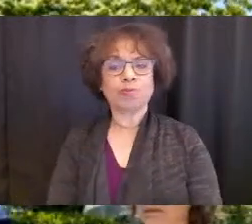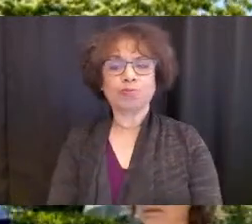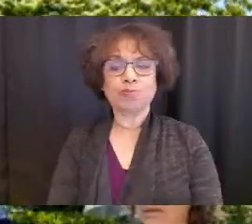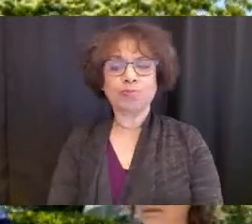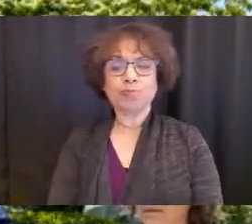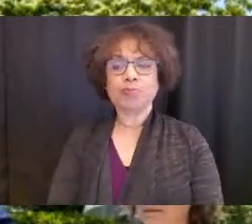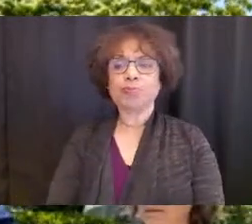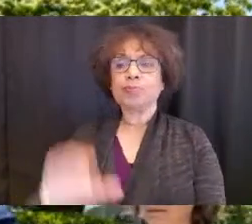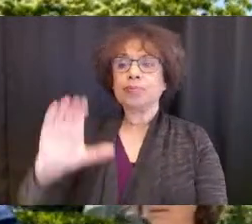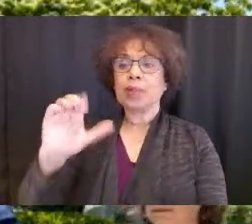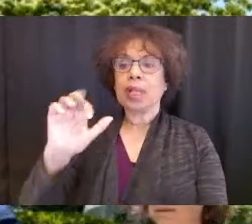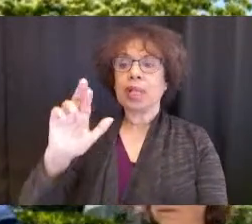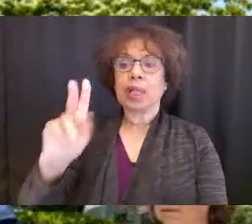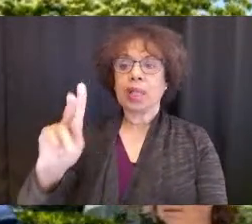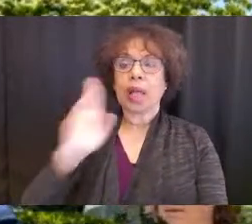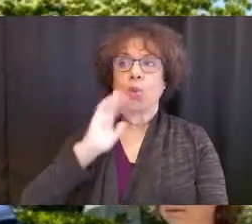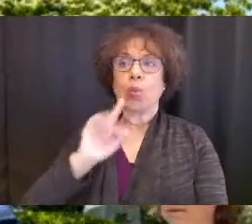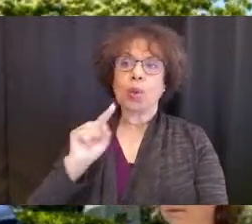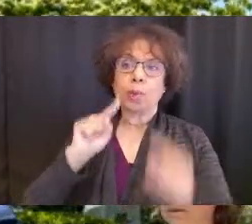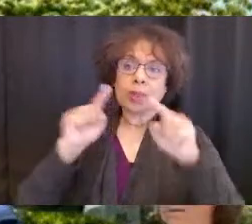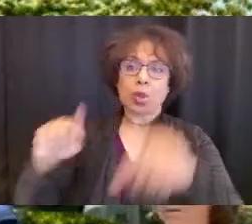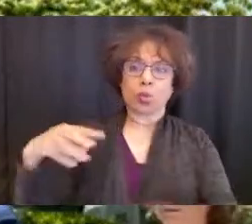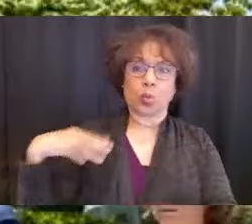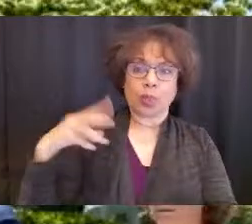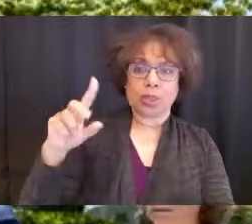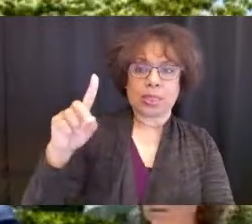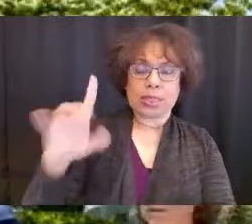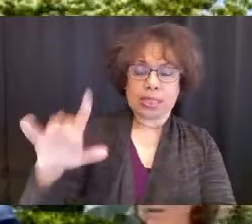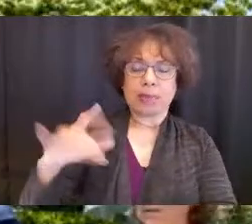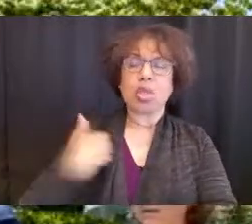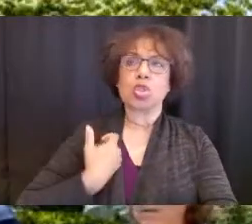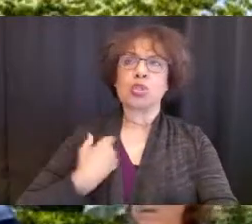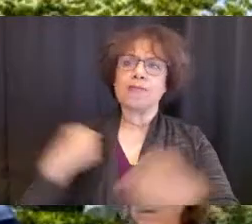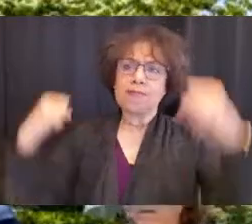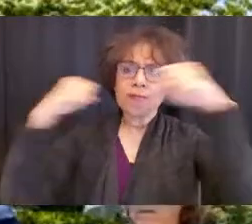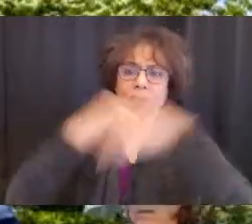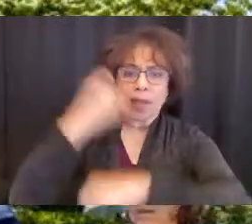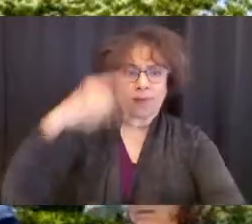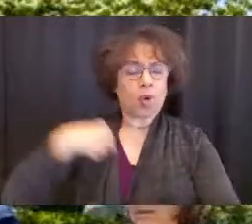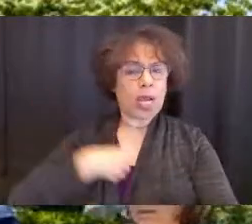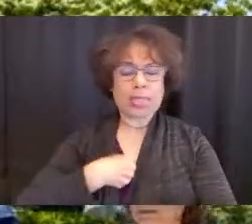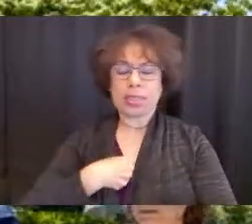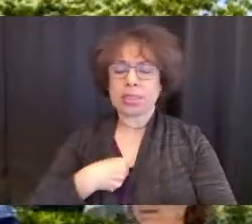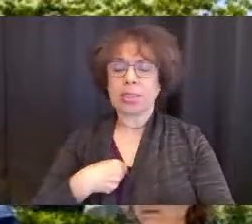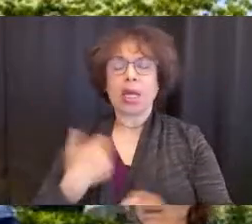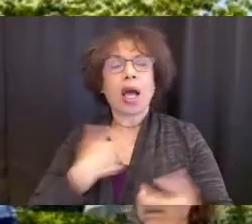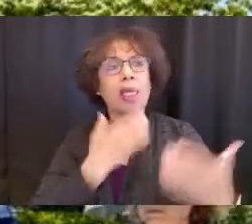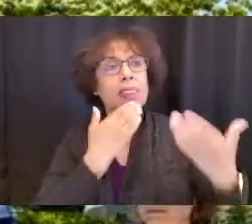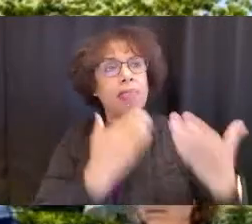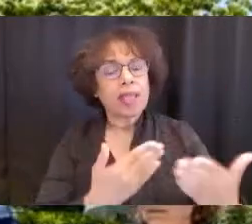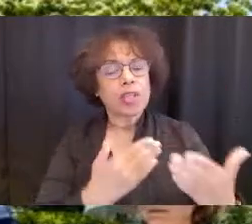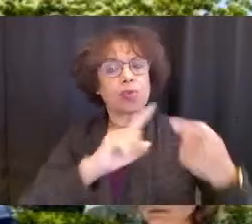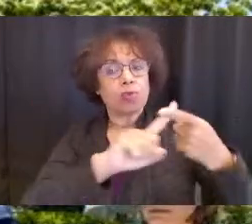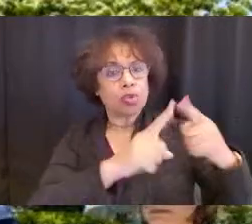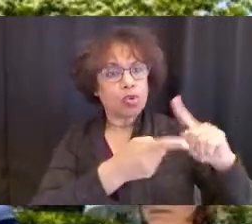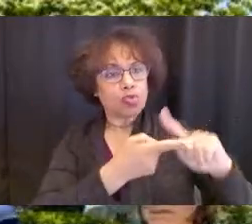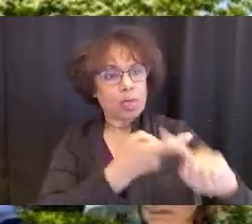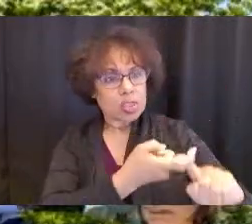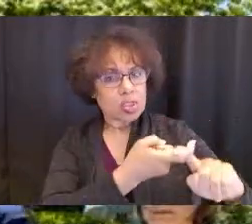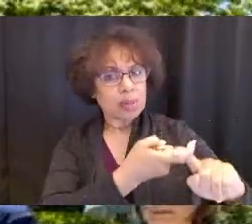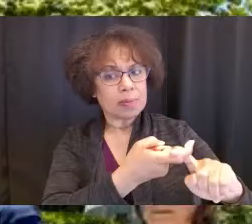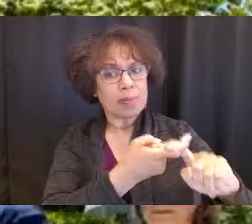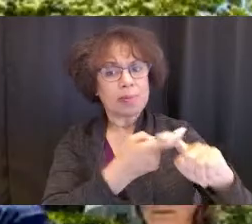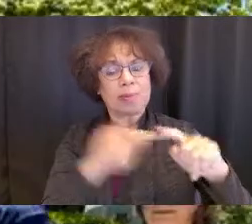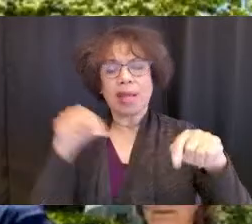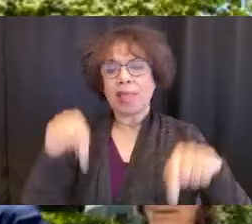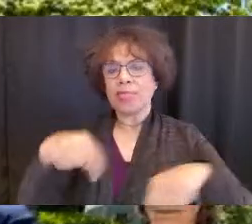Congresswoman Clark will be down in DC fighting for us to make sure this nightmare does not become reality. I'm so grateful for your friendship. So at this